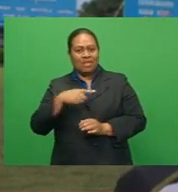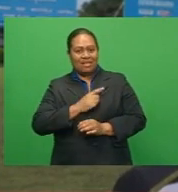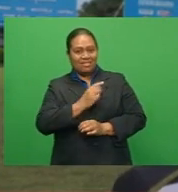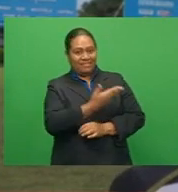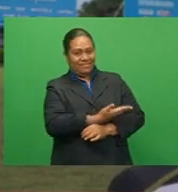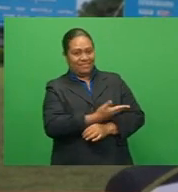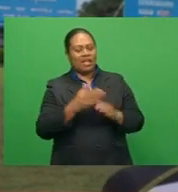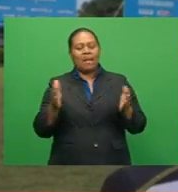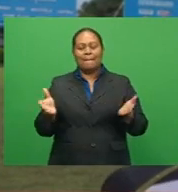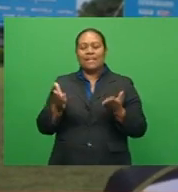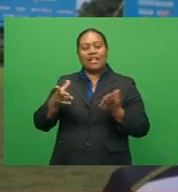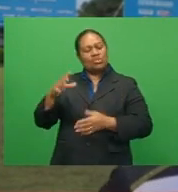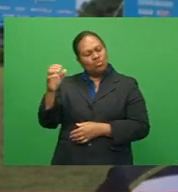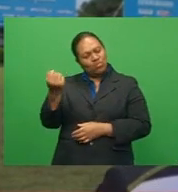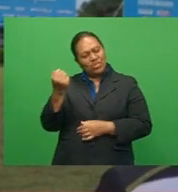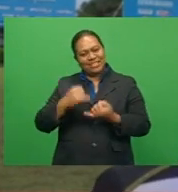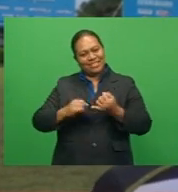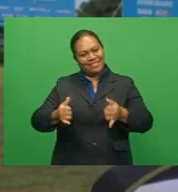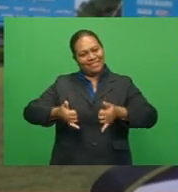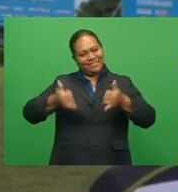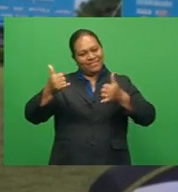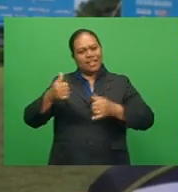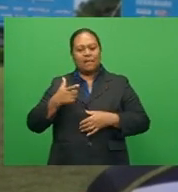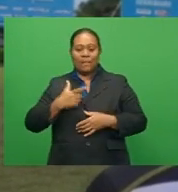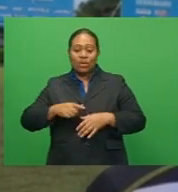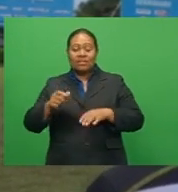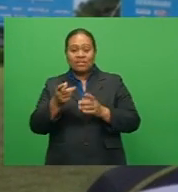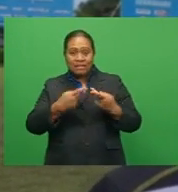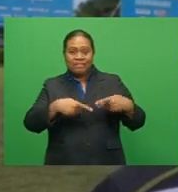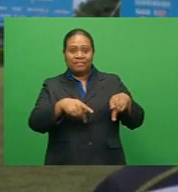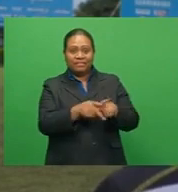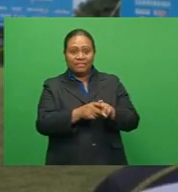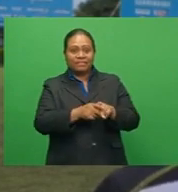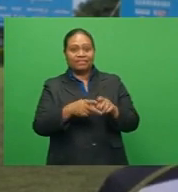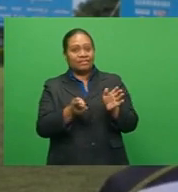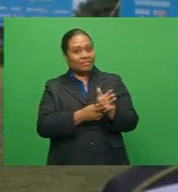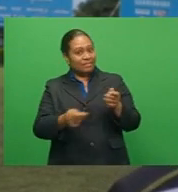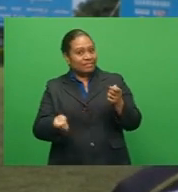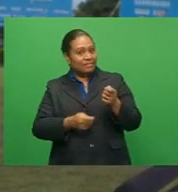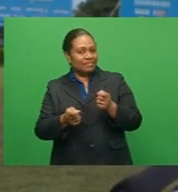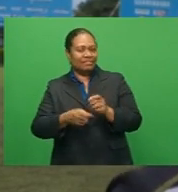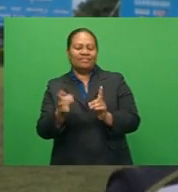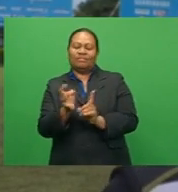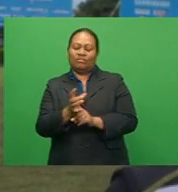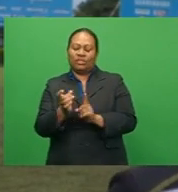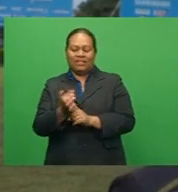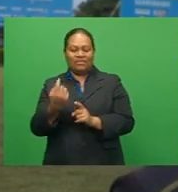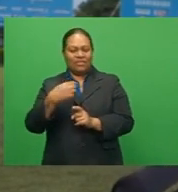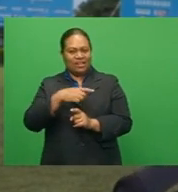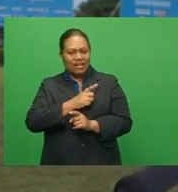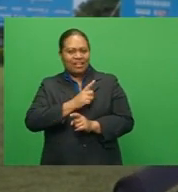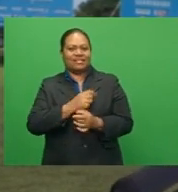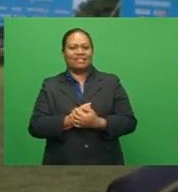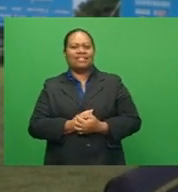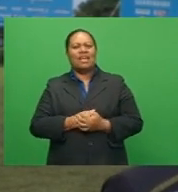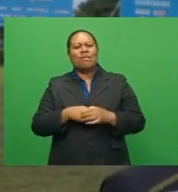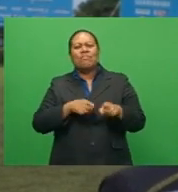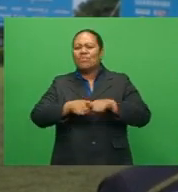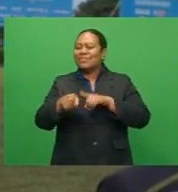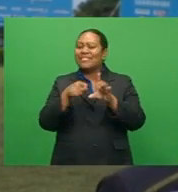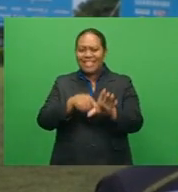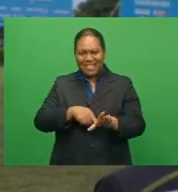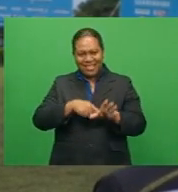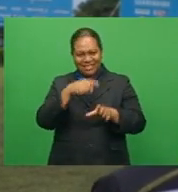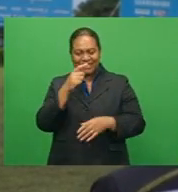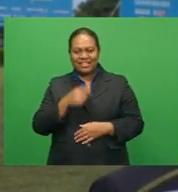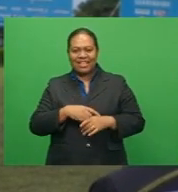to win the Skipper Cup this year. I mean for the winner of Naita Siri, but most importantly just for us, for this bunch of young fellas.